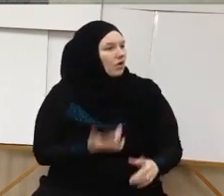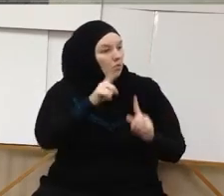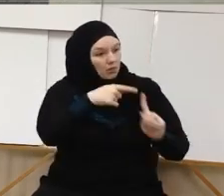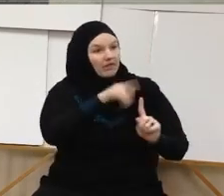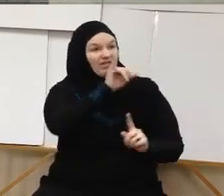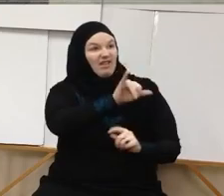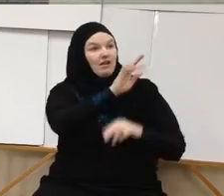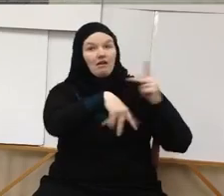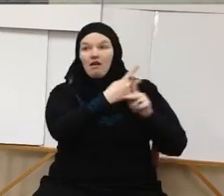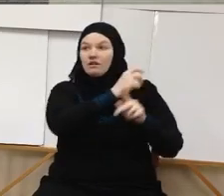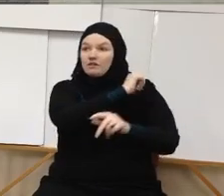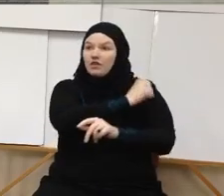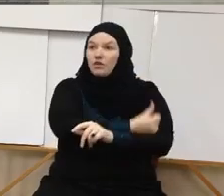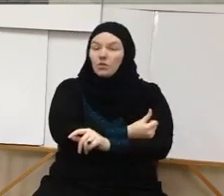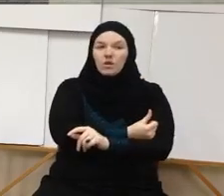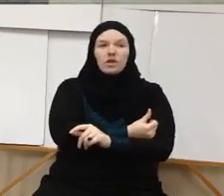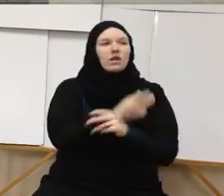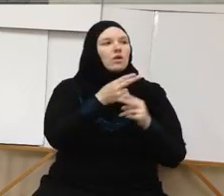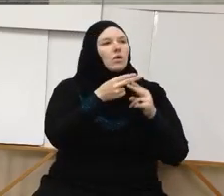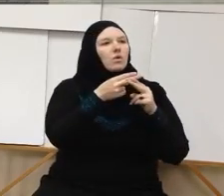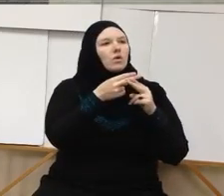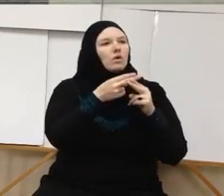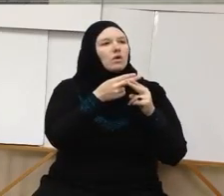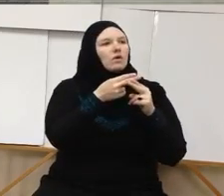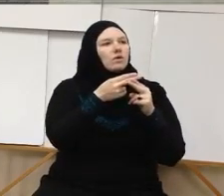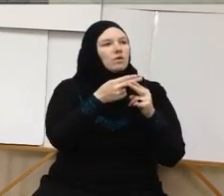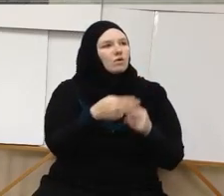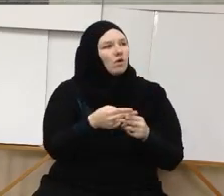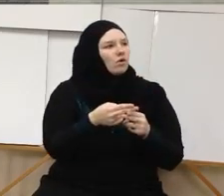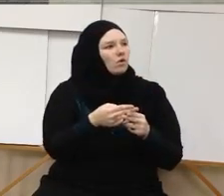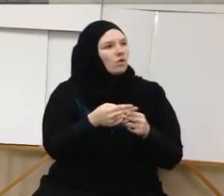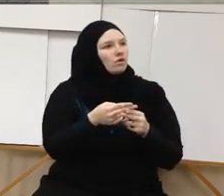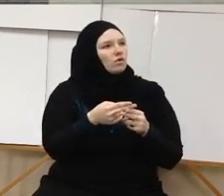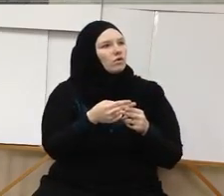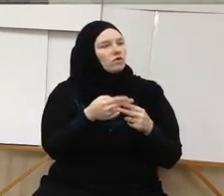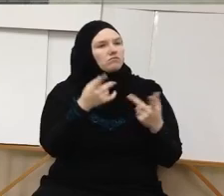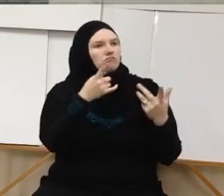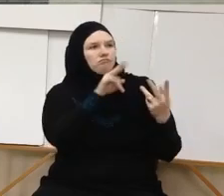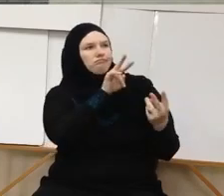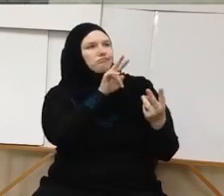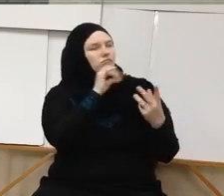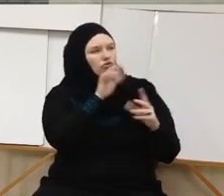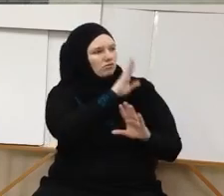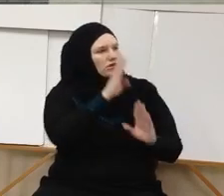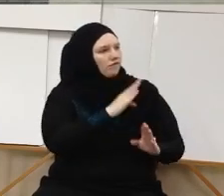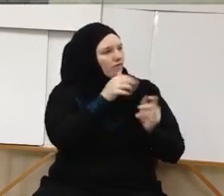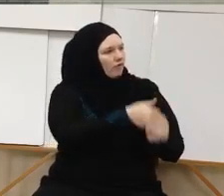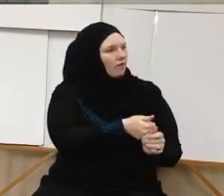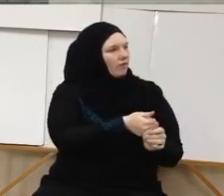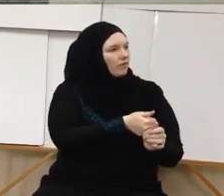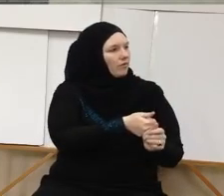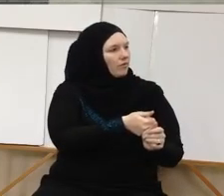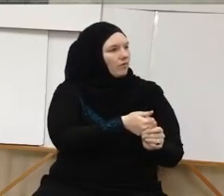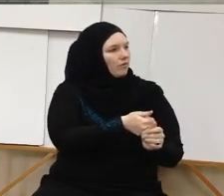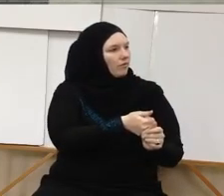authority actually is referred to you? You should give them that authority. But even if you tell them do